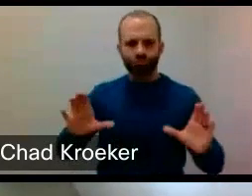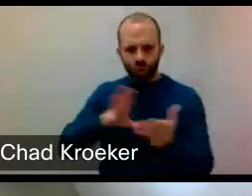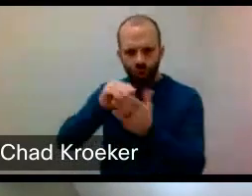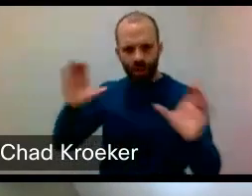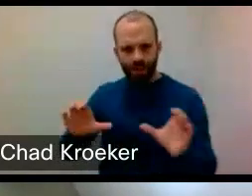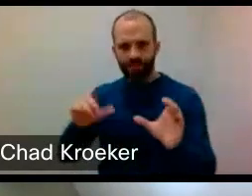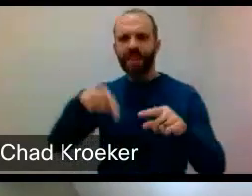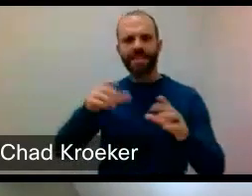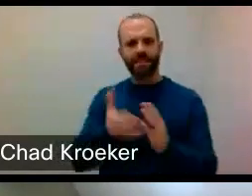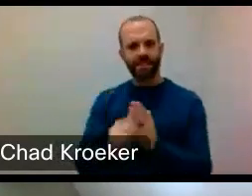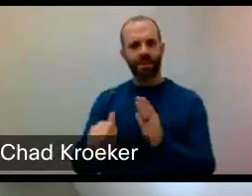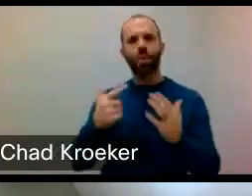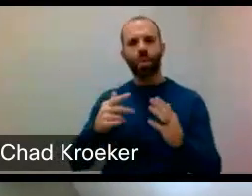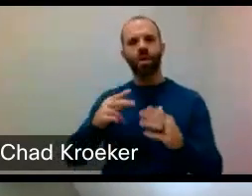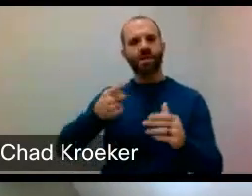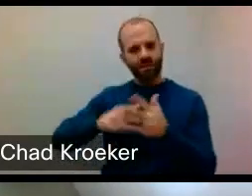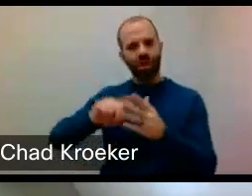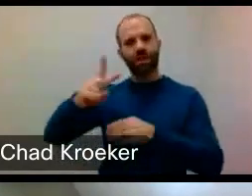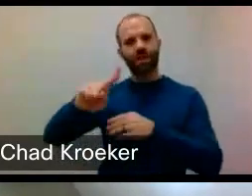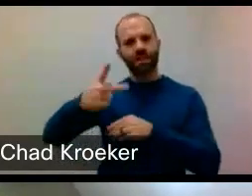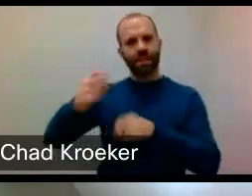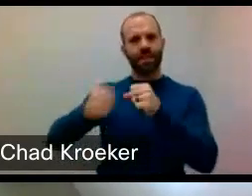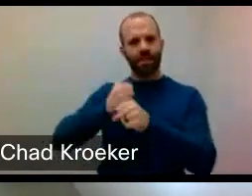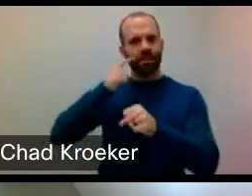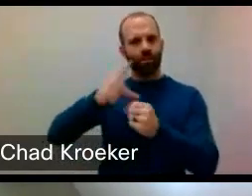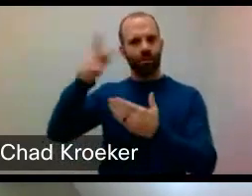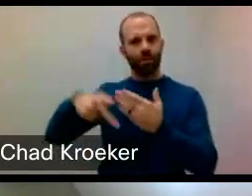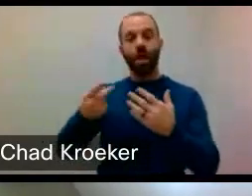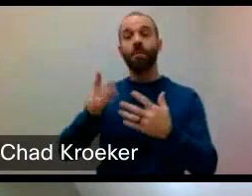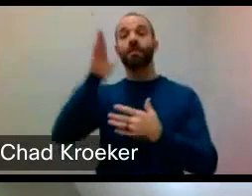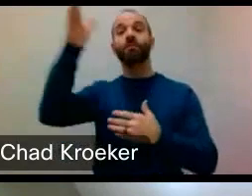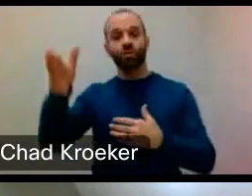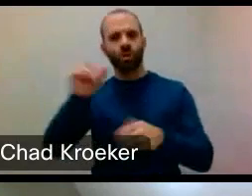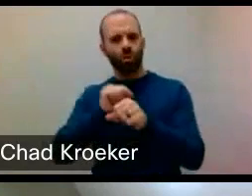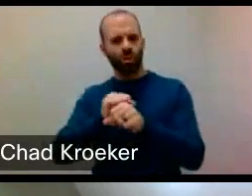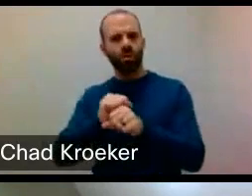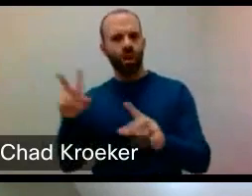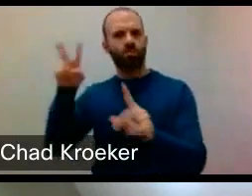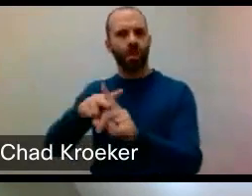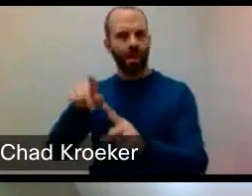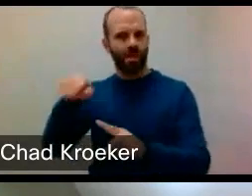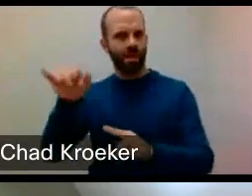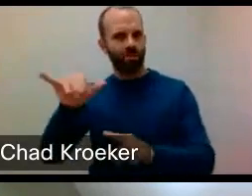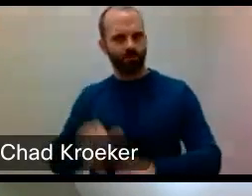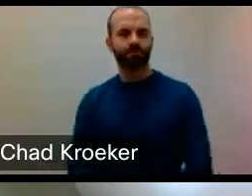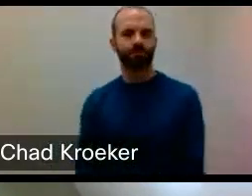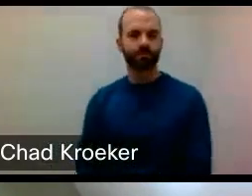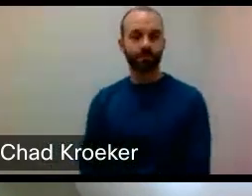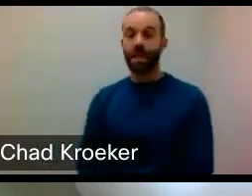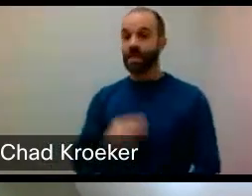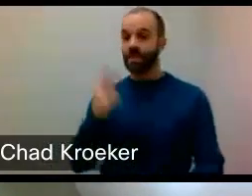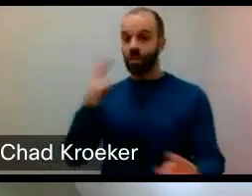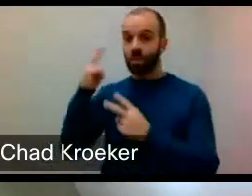be essential as I enter year 2 of the program and eventually the workforce. Okay, so is this writer reflecting